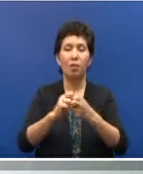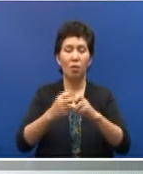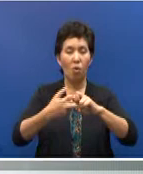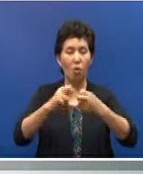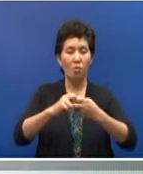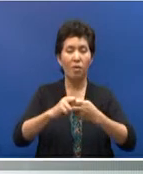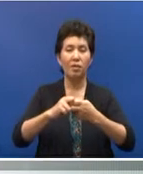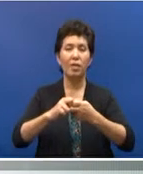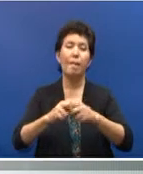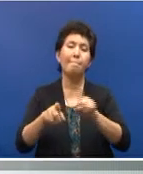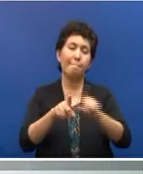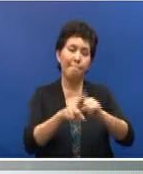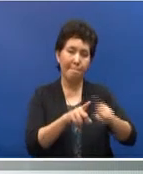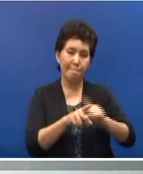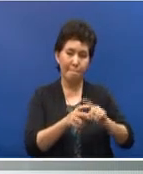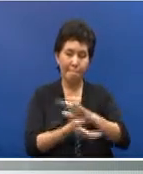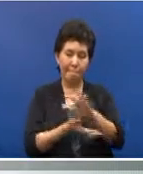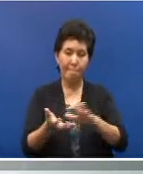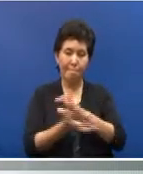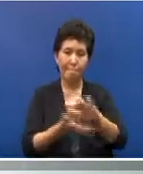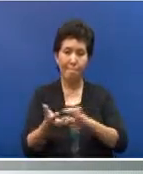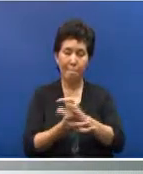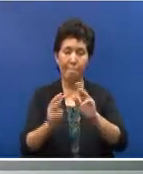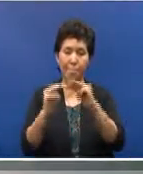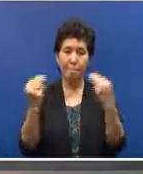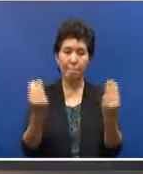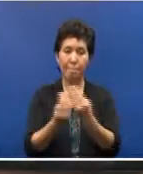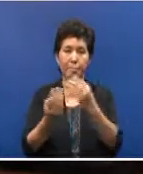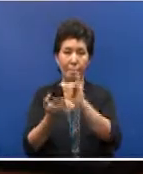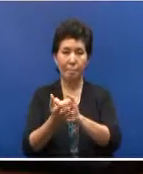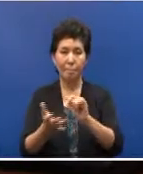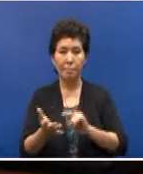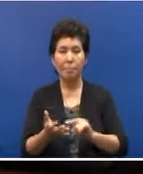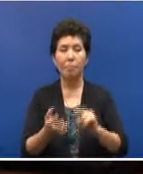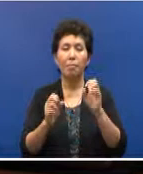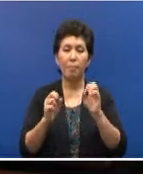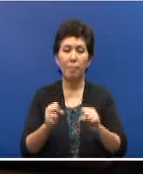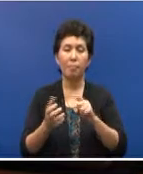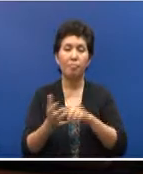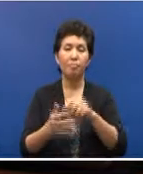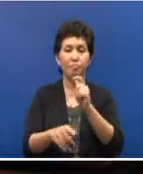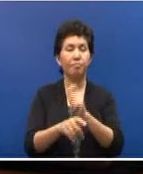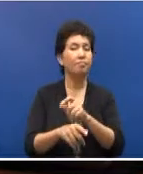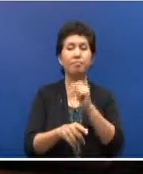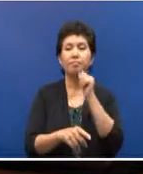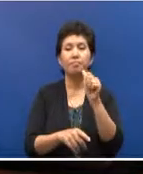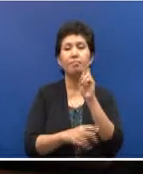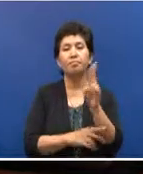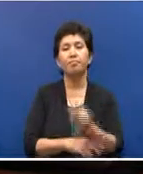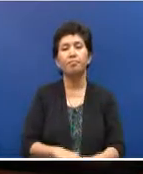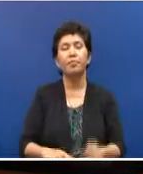a multicultural society. So in this situation, it is considered as dysfunctional.